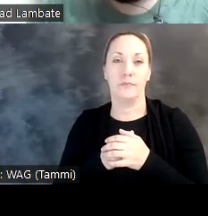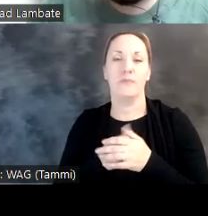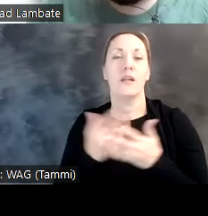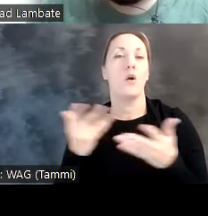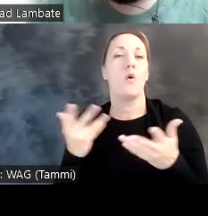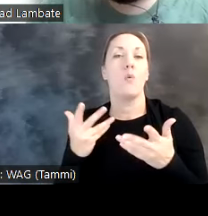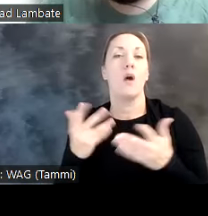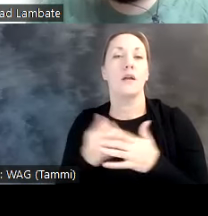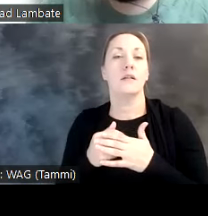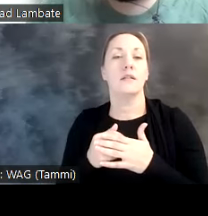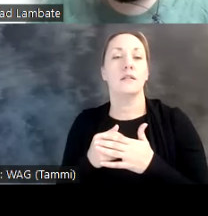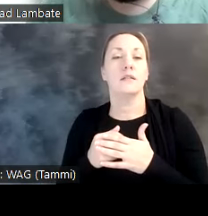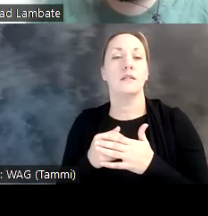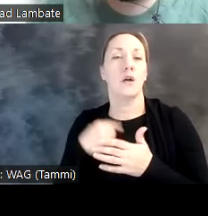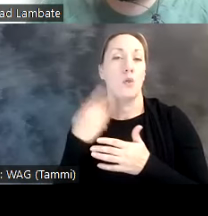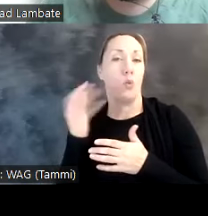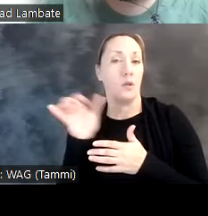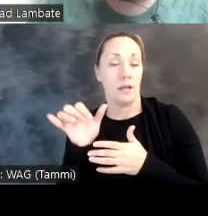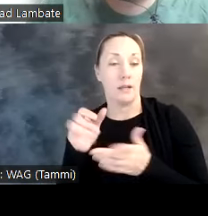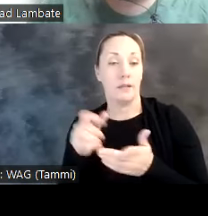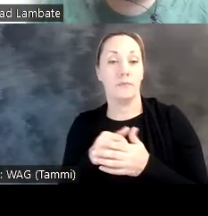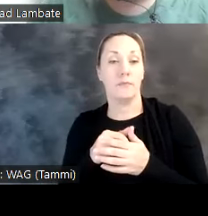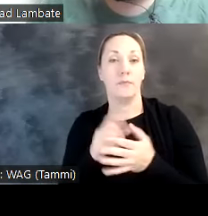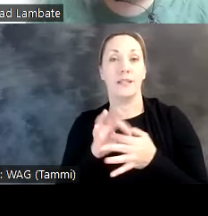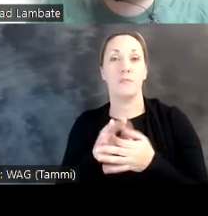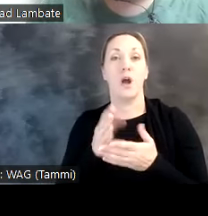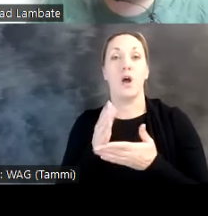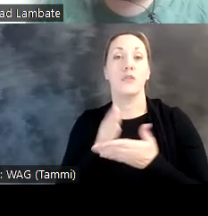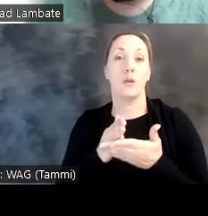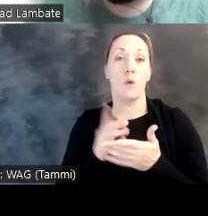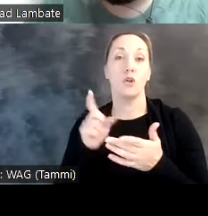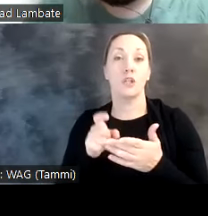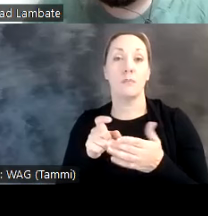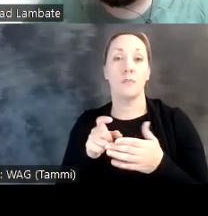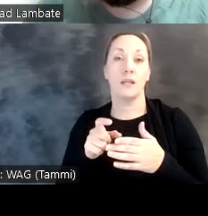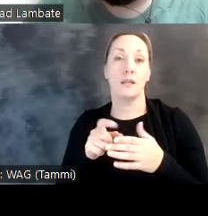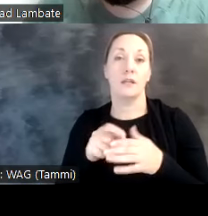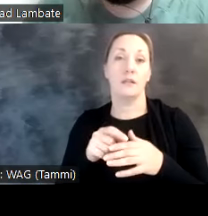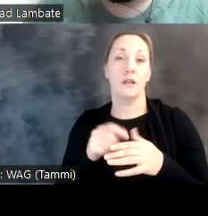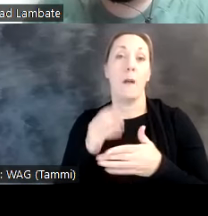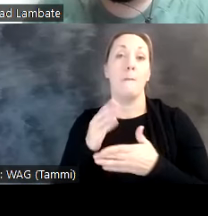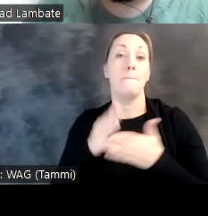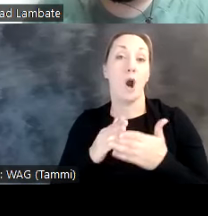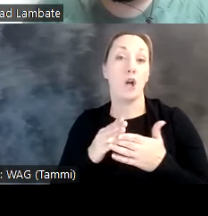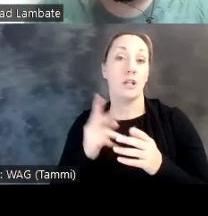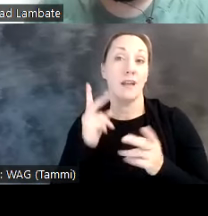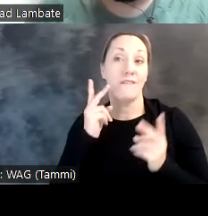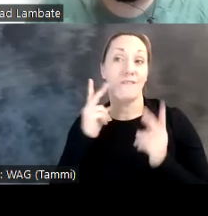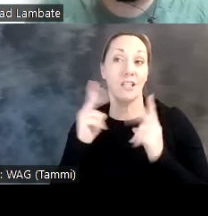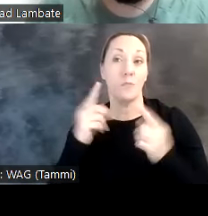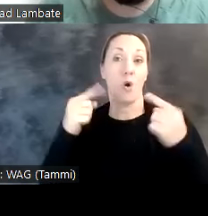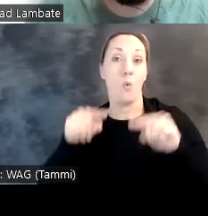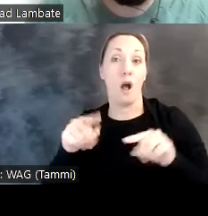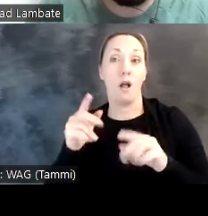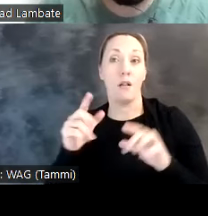success criteria says is about the component should be at least partially visible when focused.